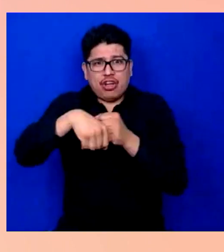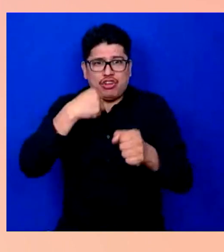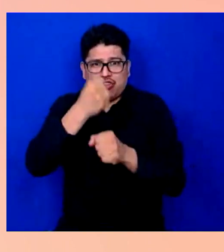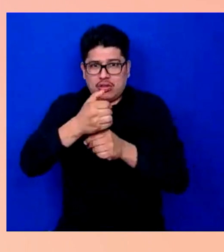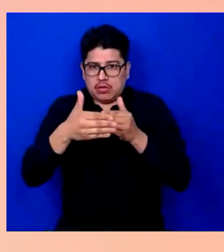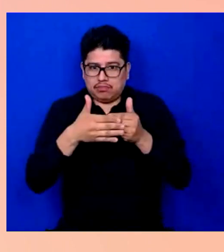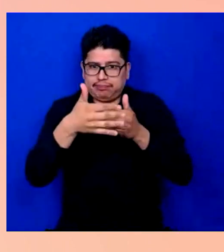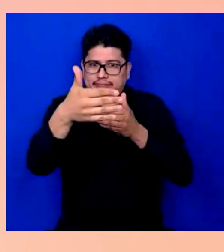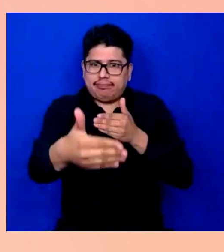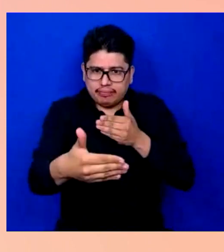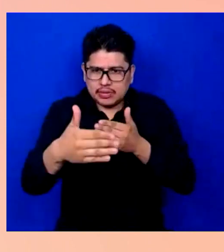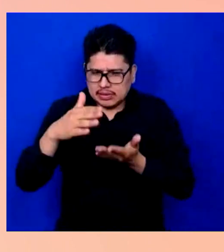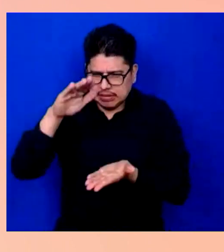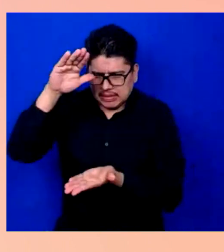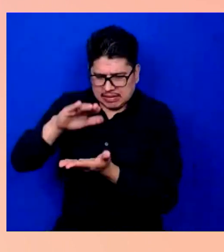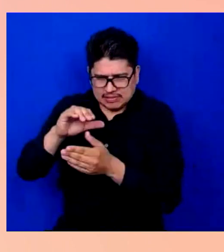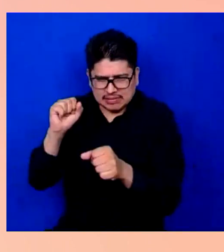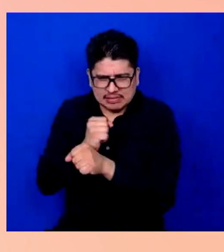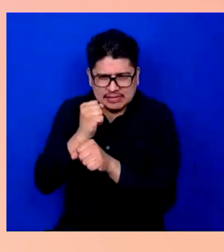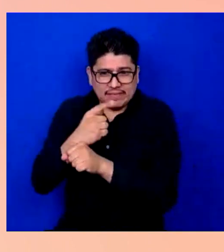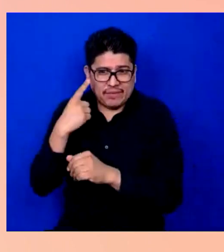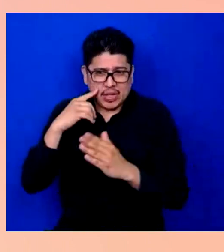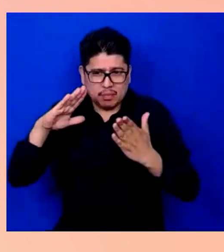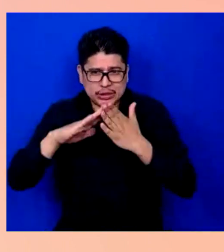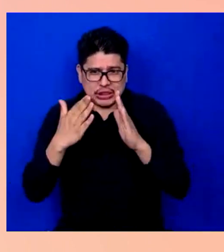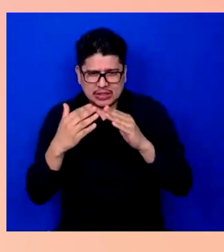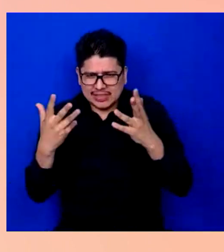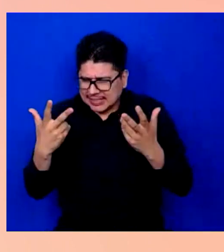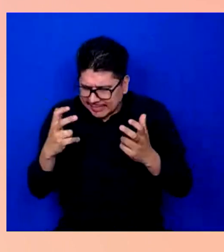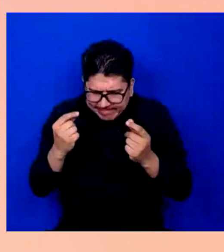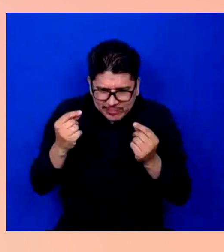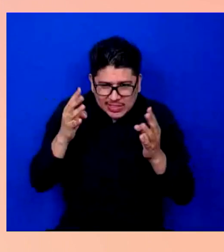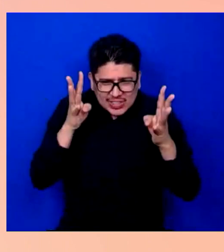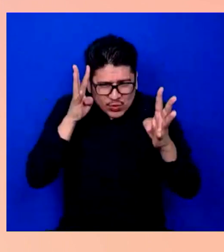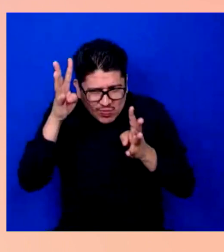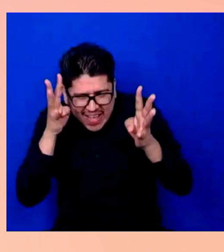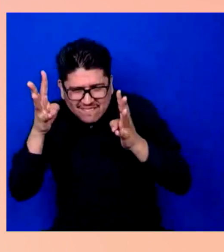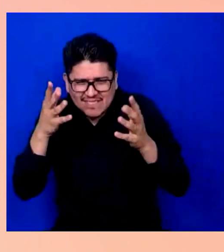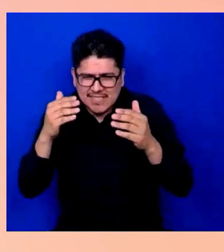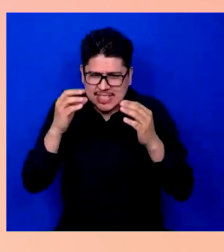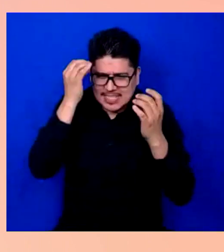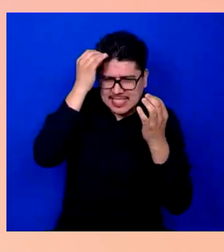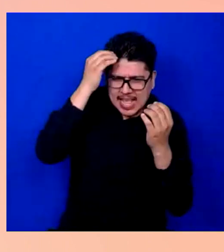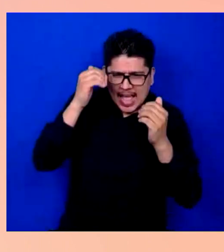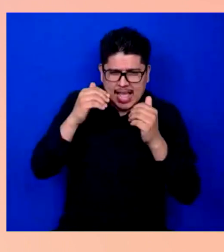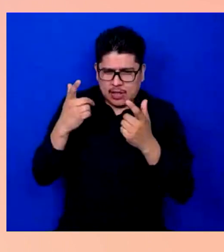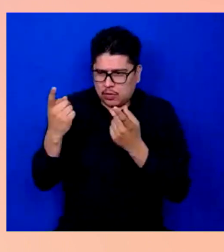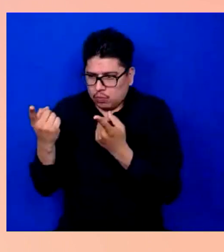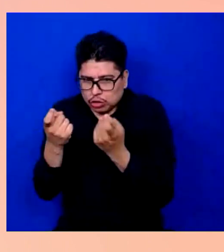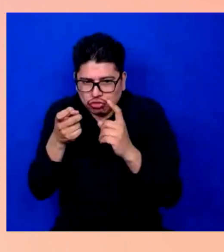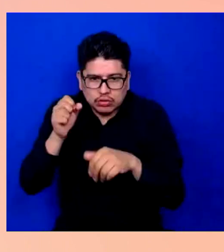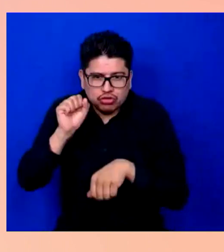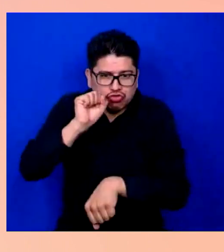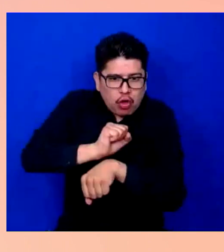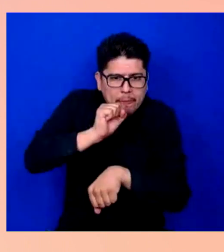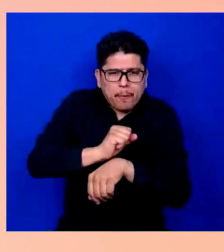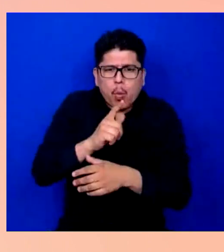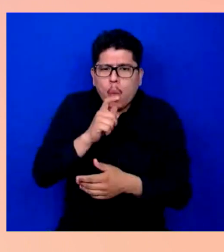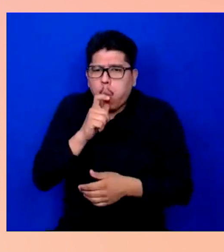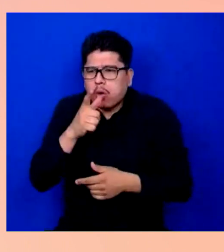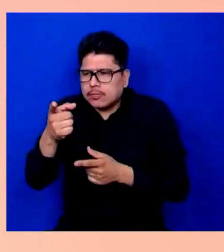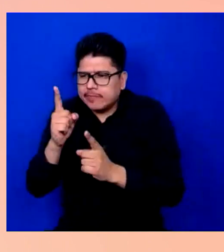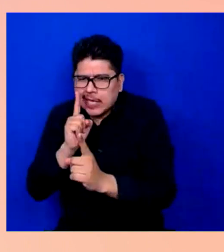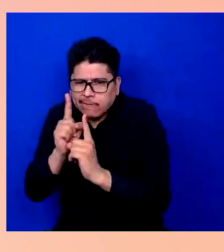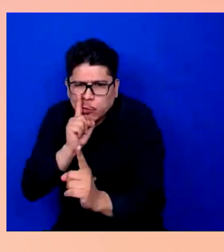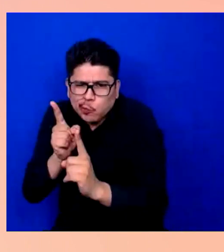So being more creative and thoughtful about the people that you recruit for jobs, who you interview, and the barriers that are being